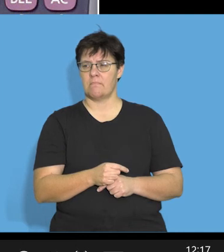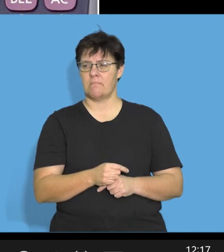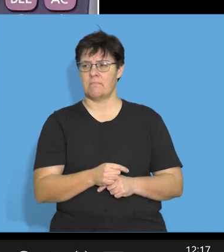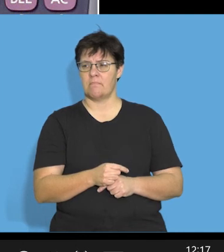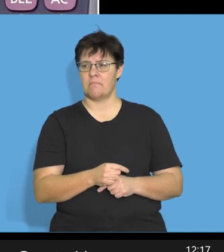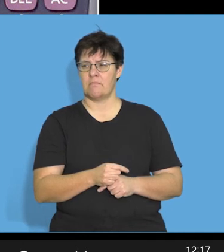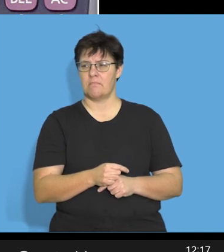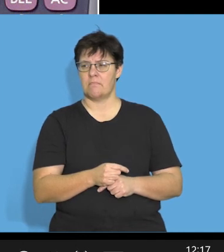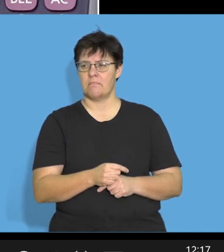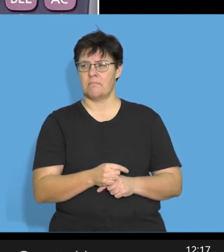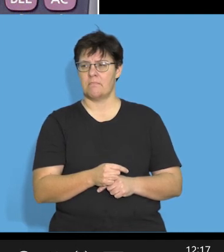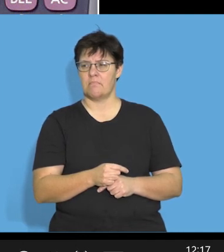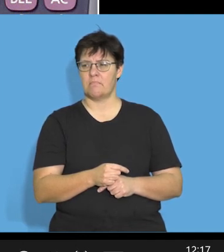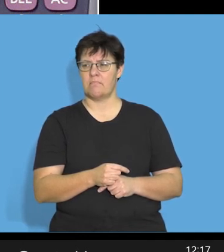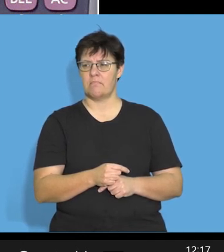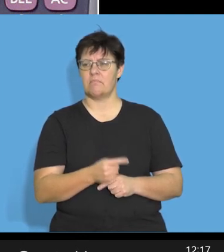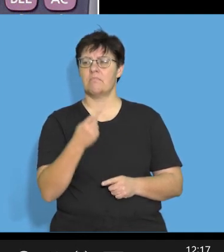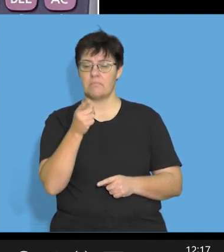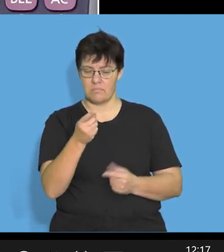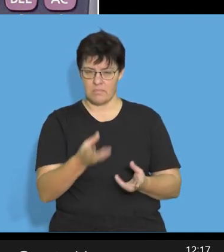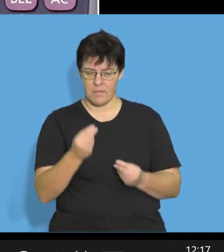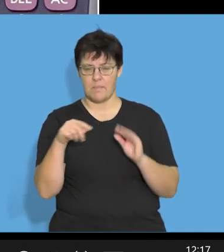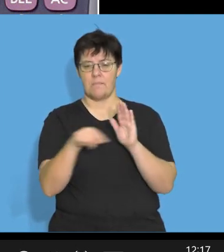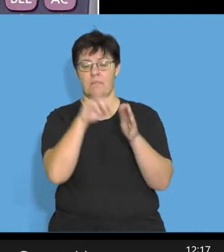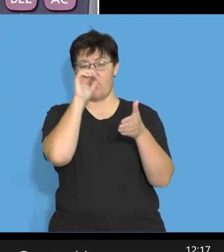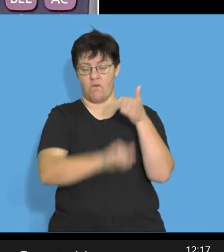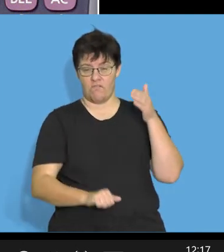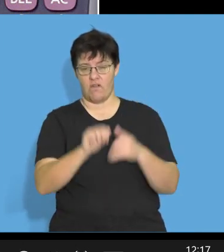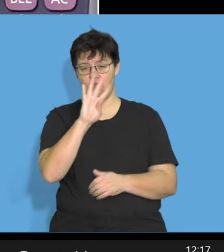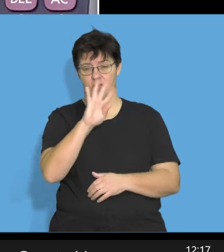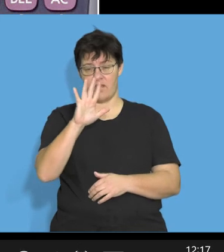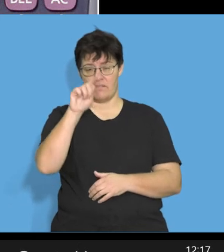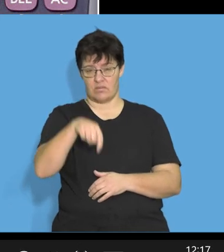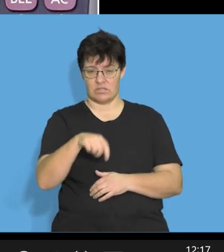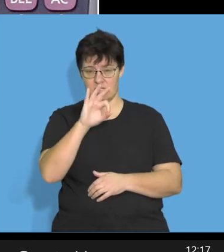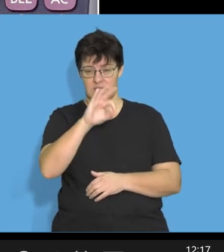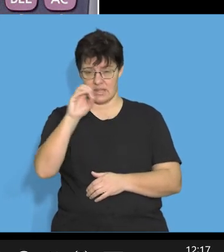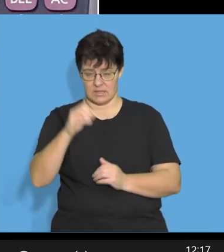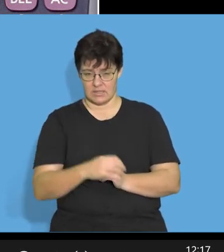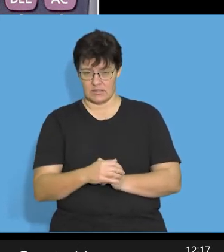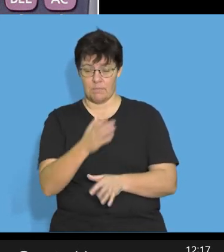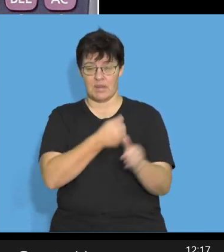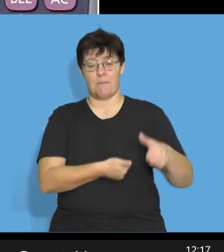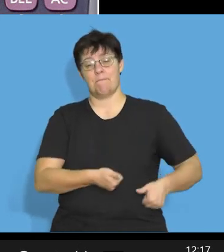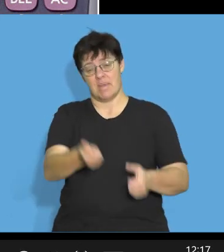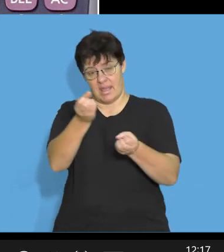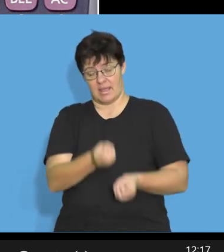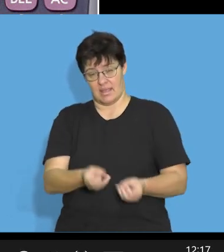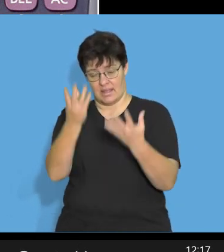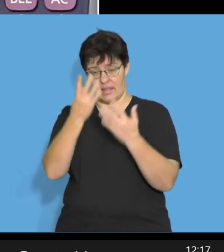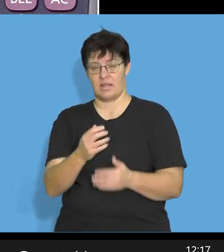let's carry on there, there we go, minus the 45,300, which was my return, minus